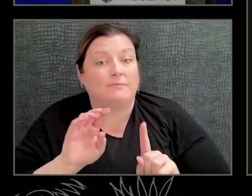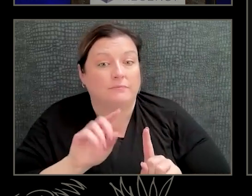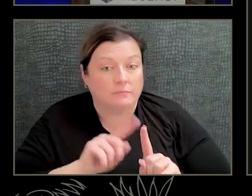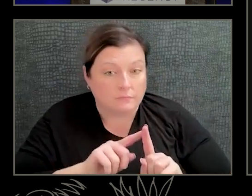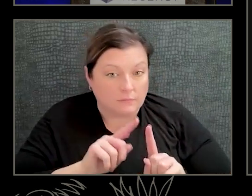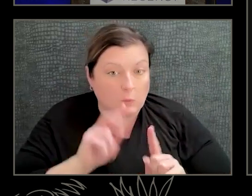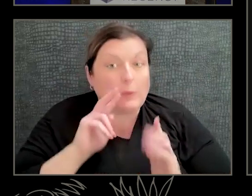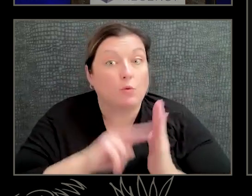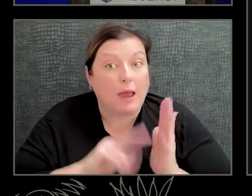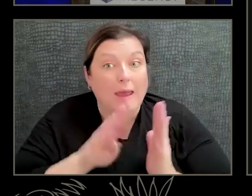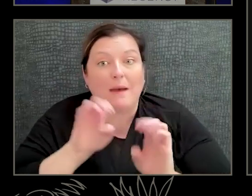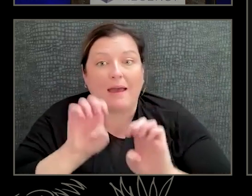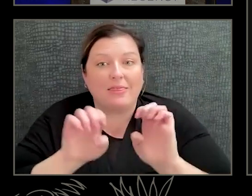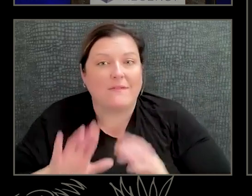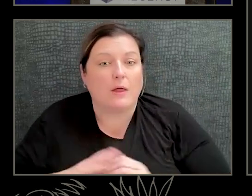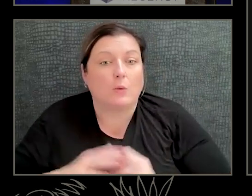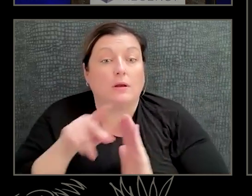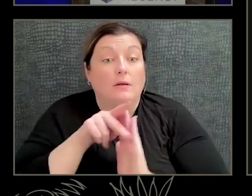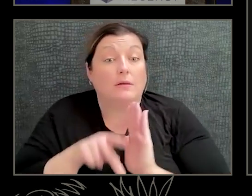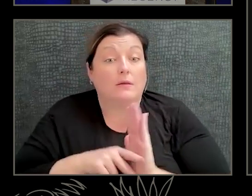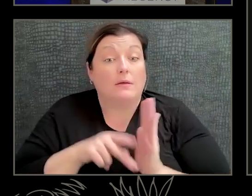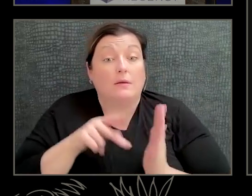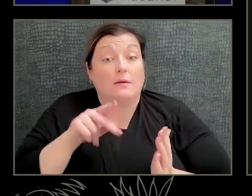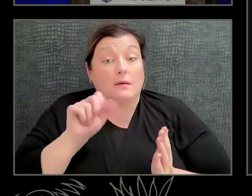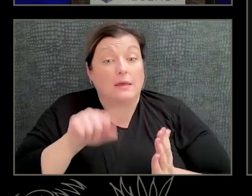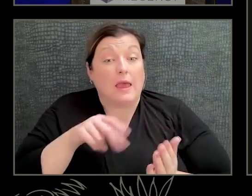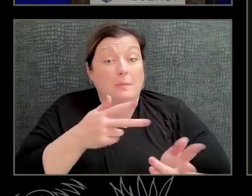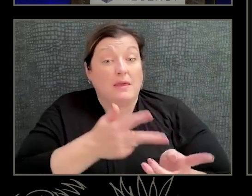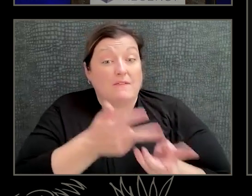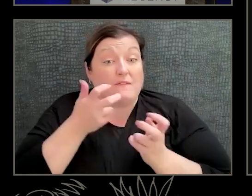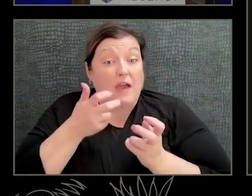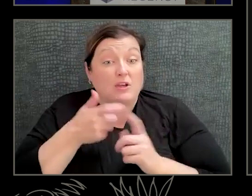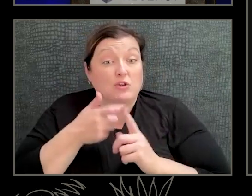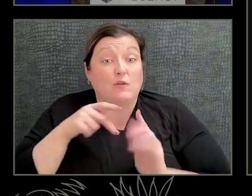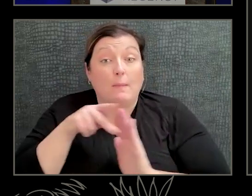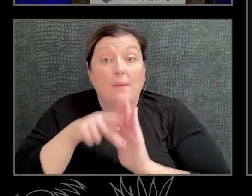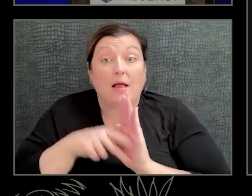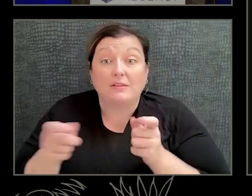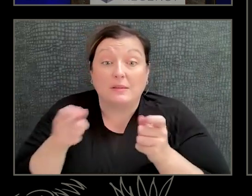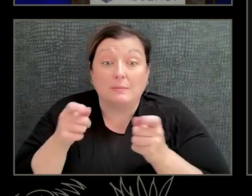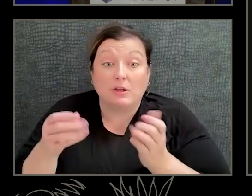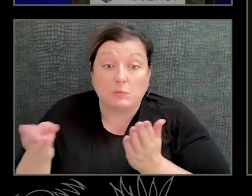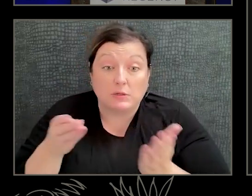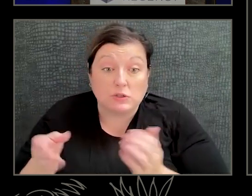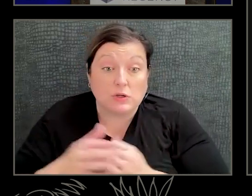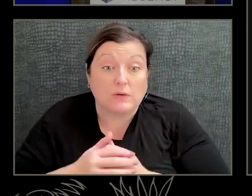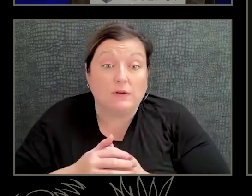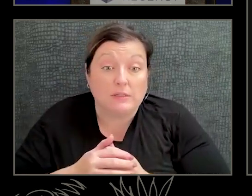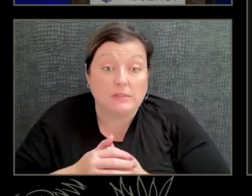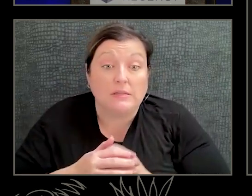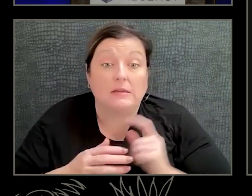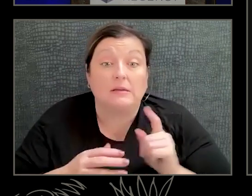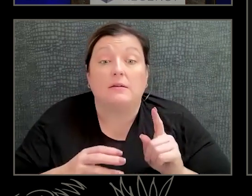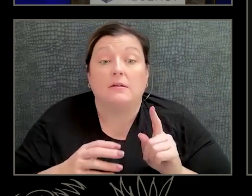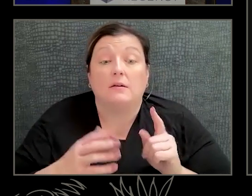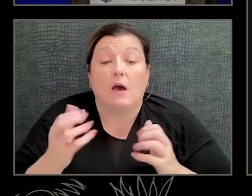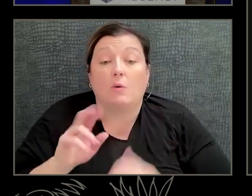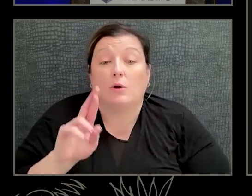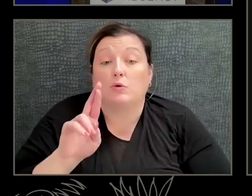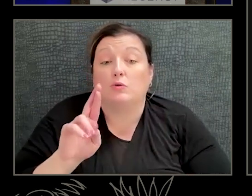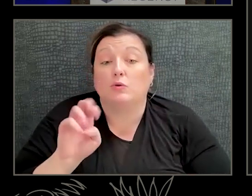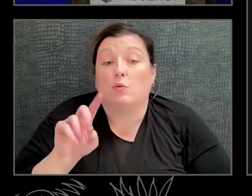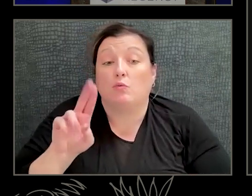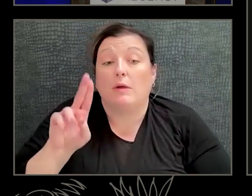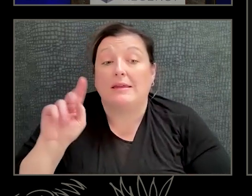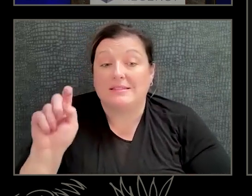The policies can be fetched from a policy management service. I'd like to use Redux Toolkit or TanStack query in order to